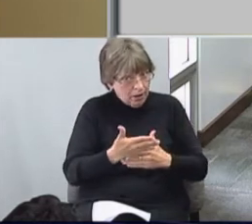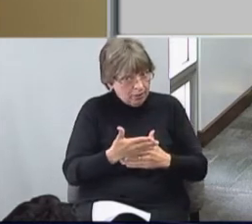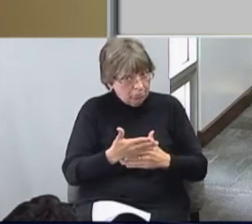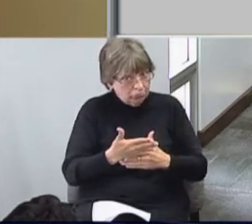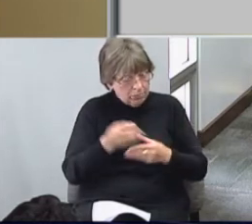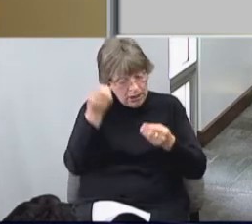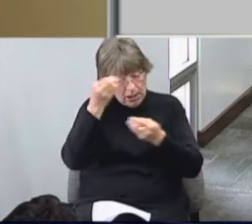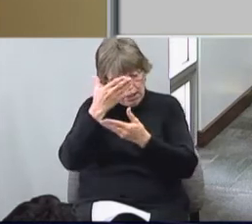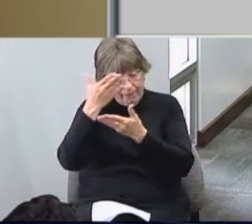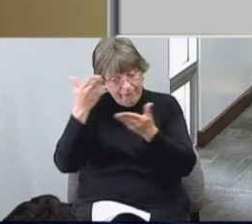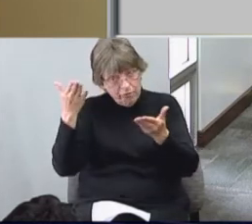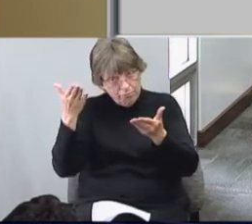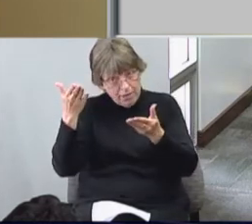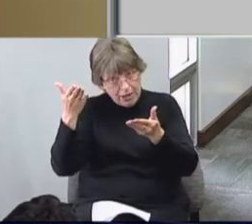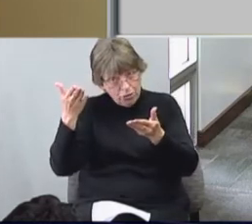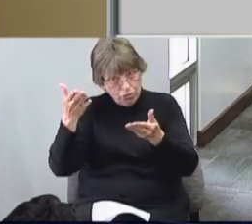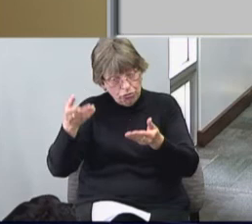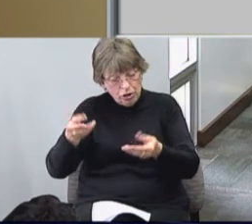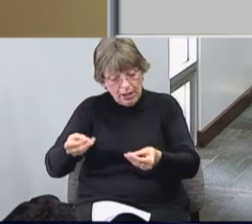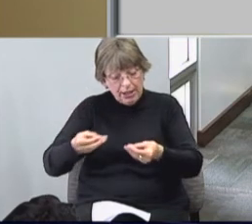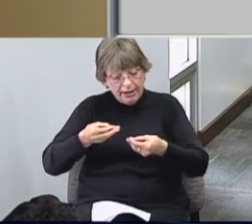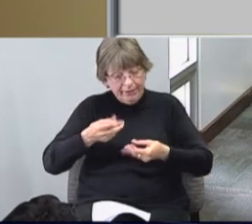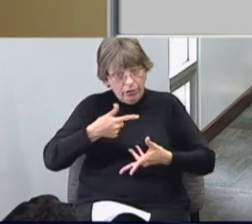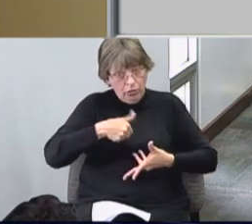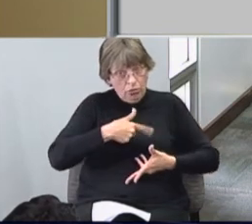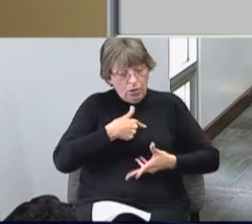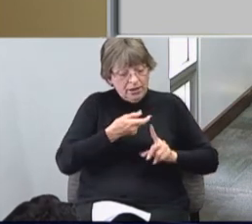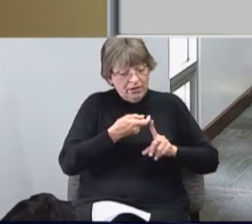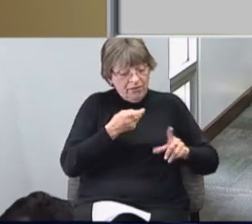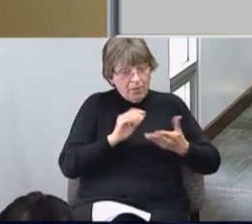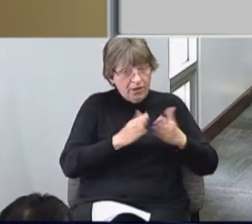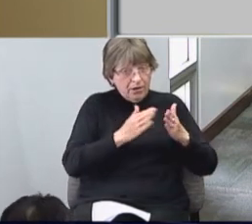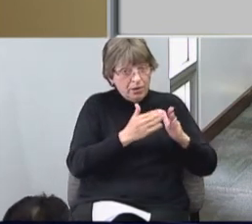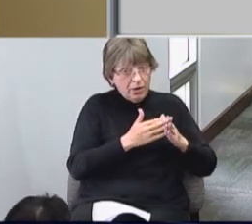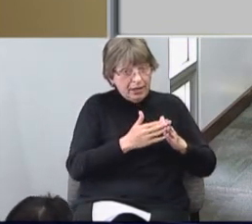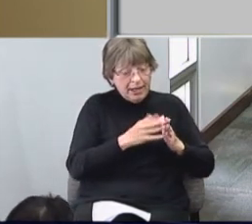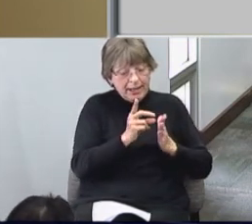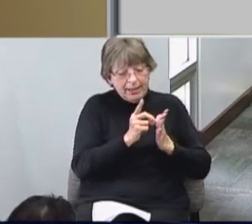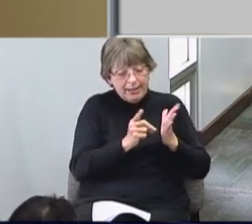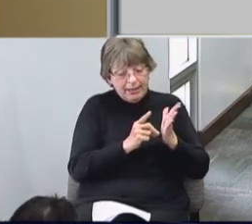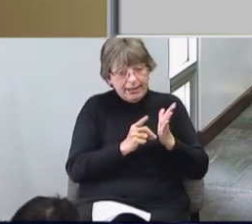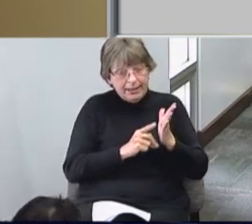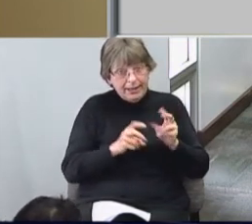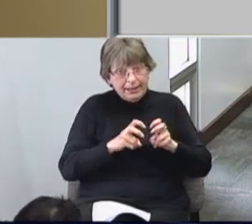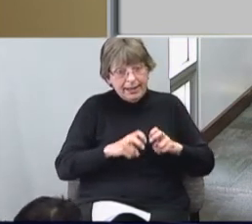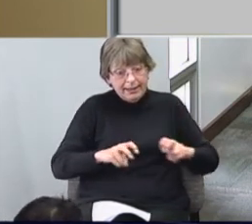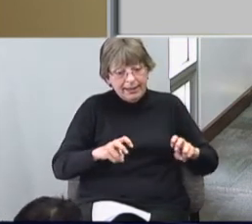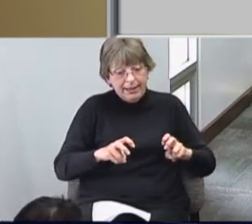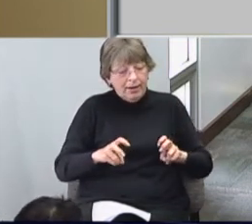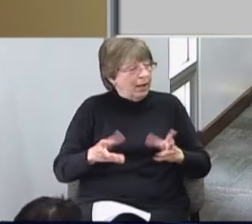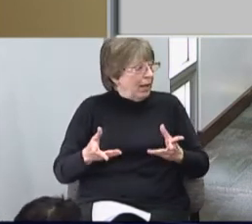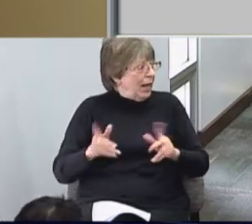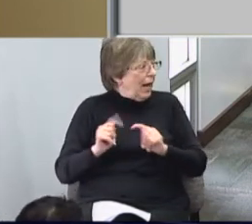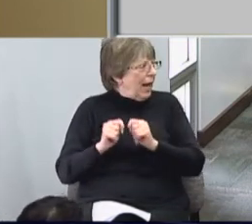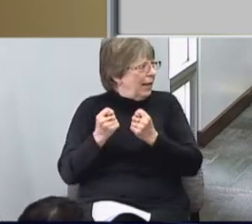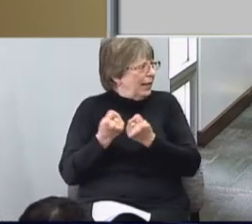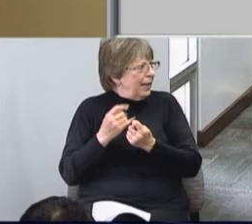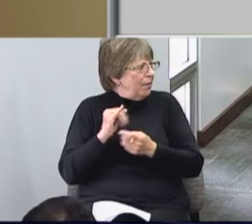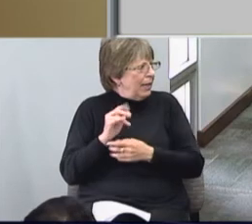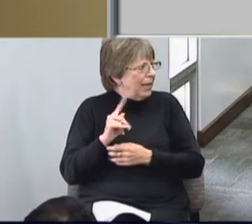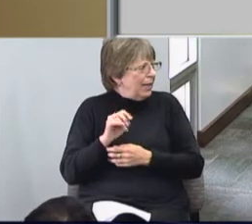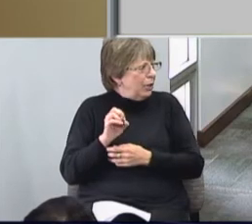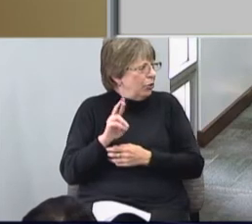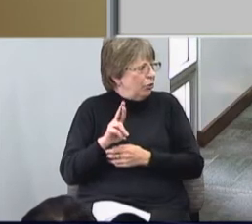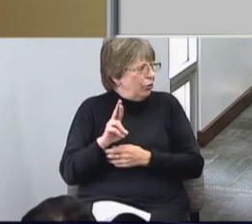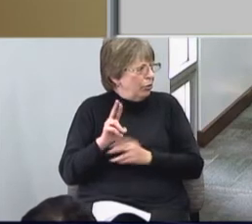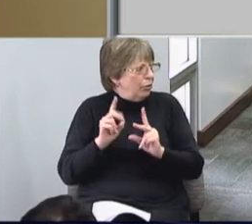from the community. You have the Design Council, also an interdepartmental team, and essentially that's staff